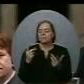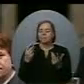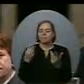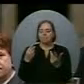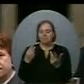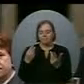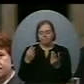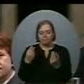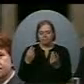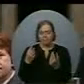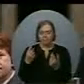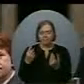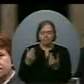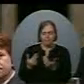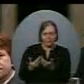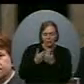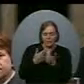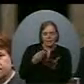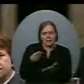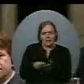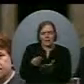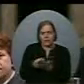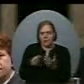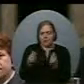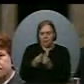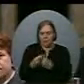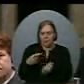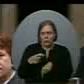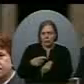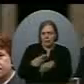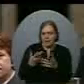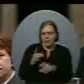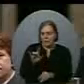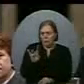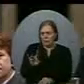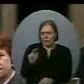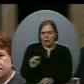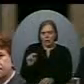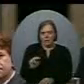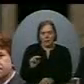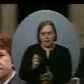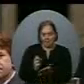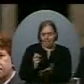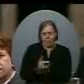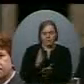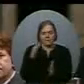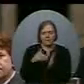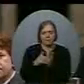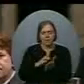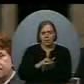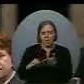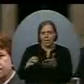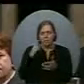November 8, we approved $500,000 immediately to be used for some housing